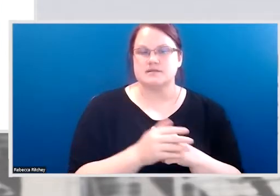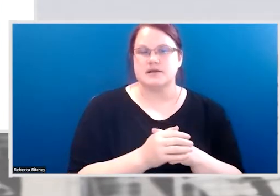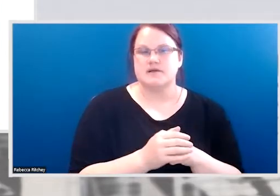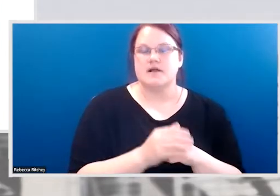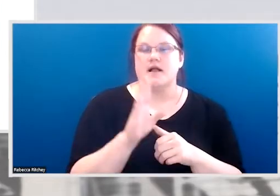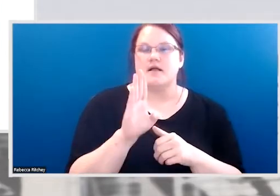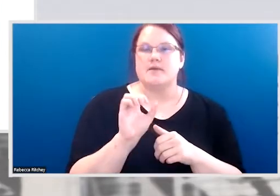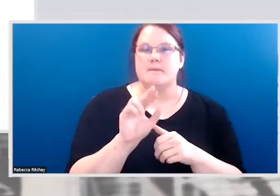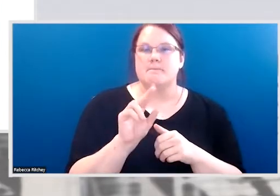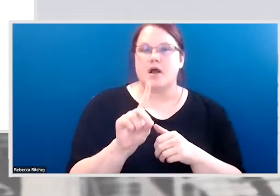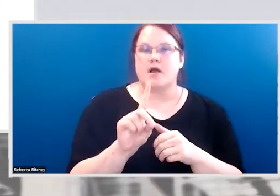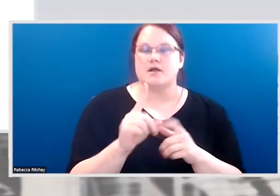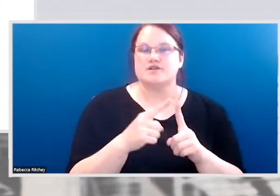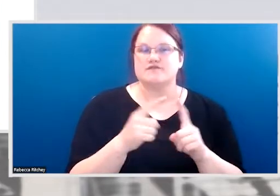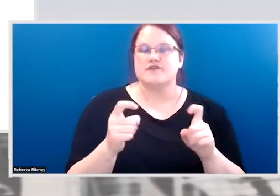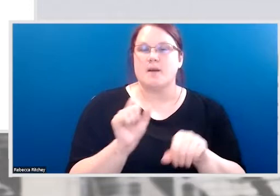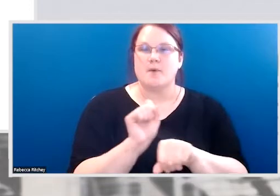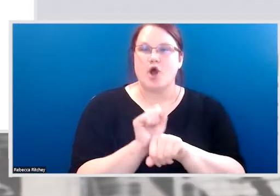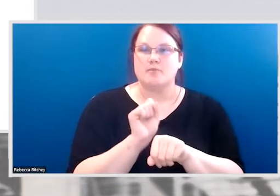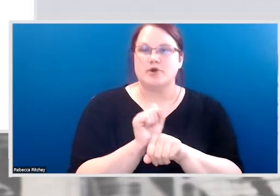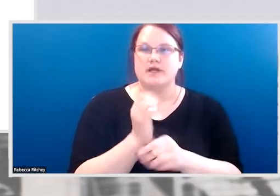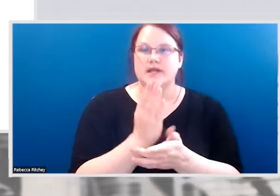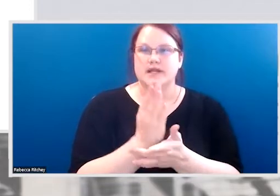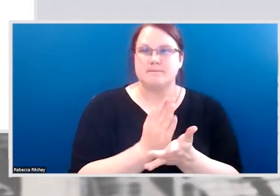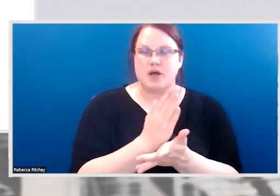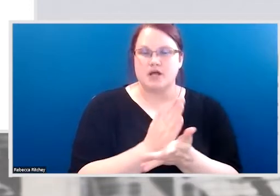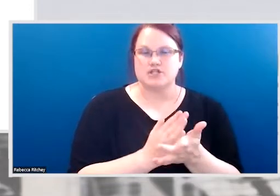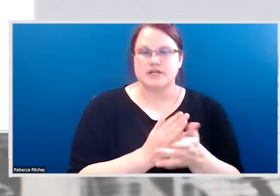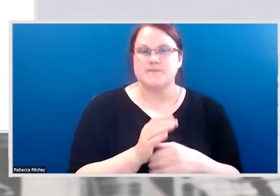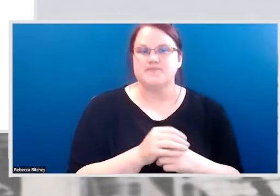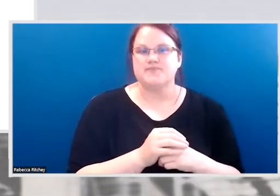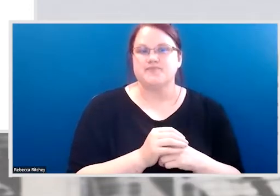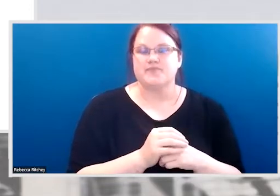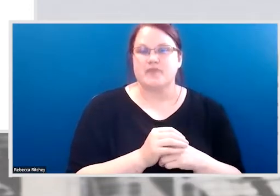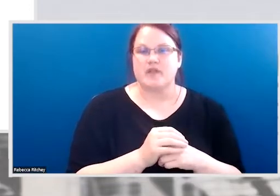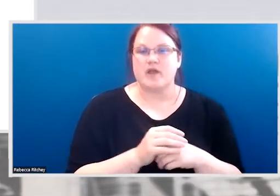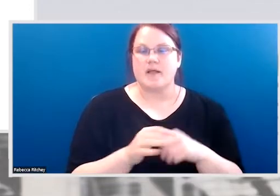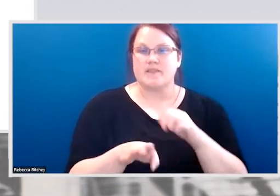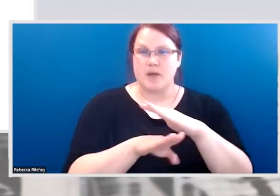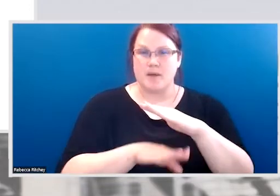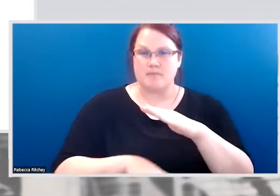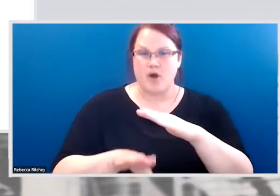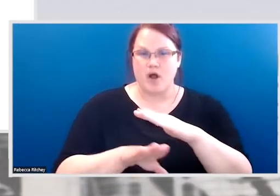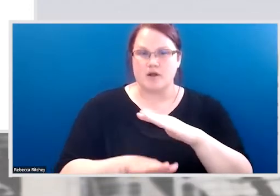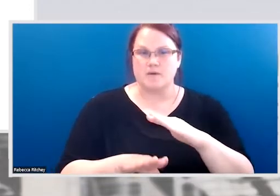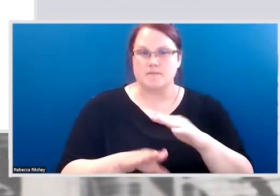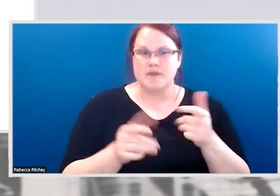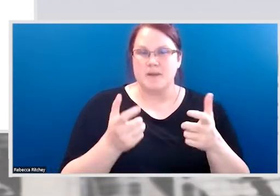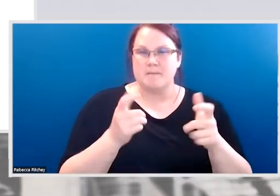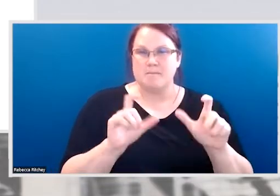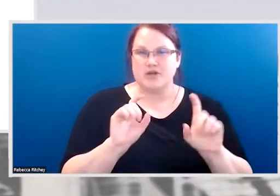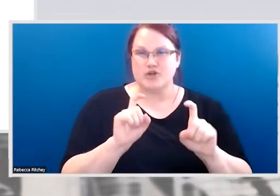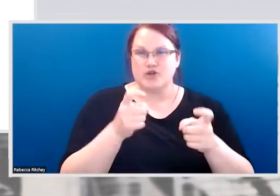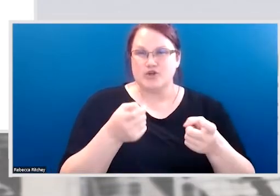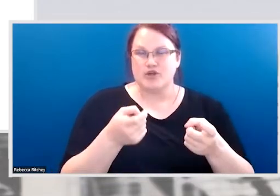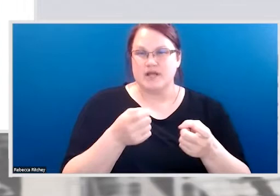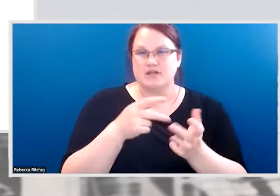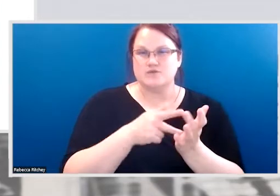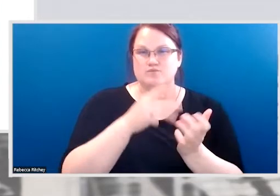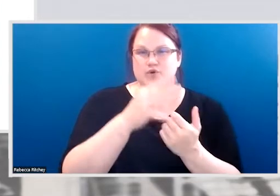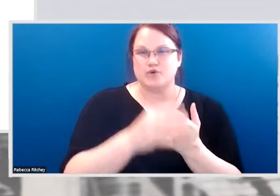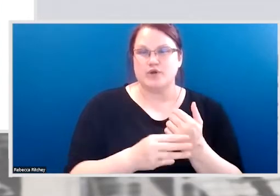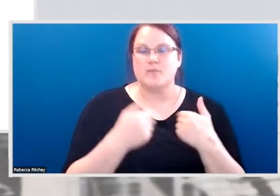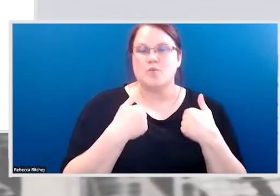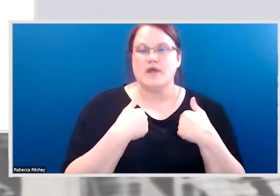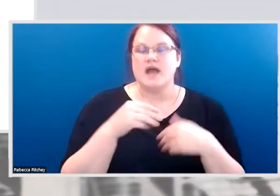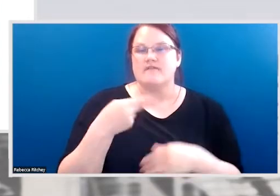gets paid for in the operating budget. Similarly, down at the bottom of the graph, you can see that within our larger grants program for the capital budget, we have